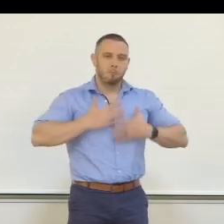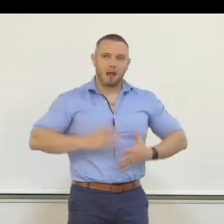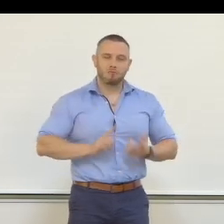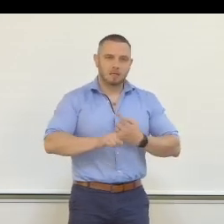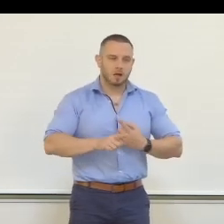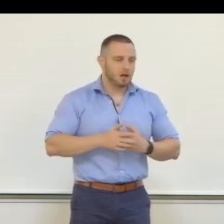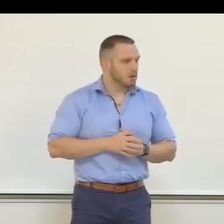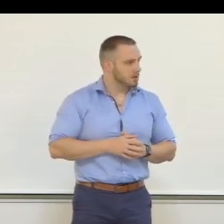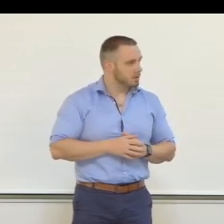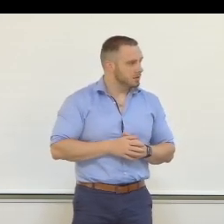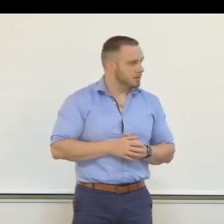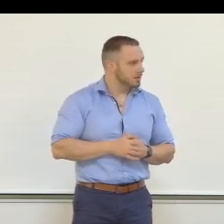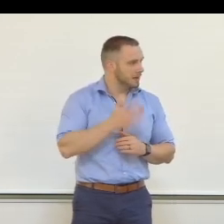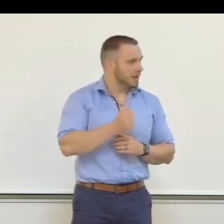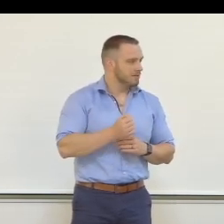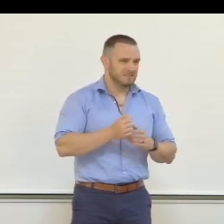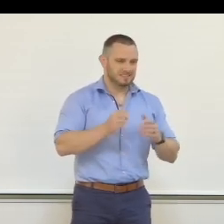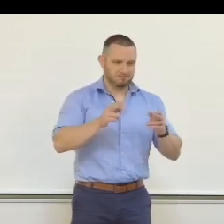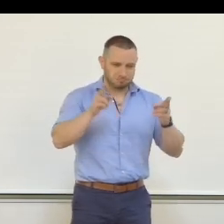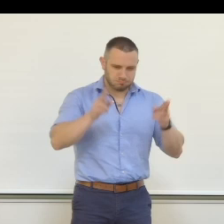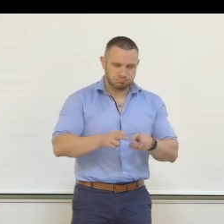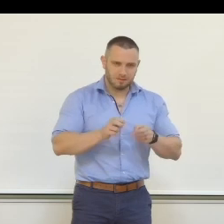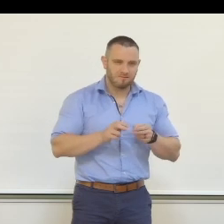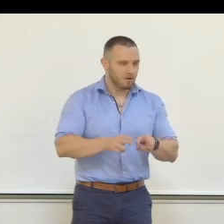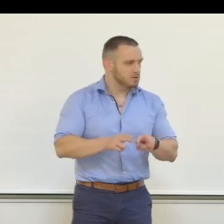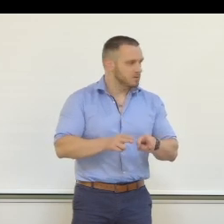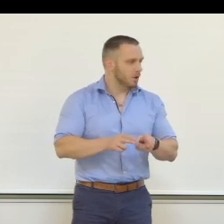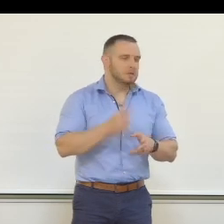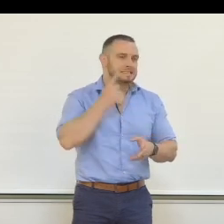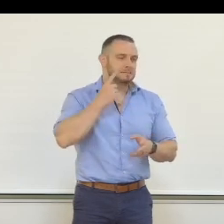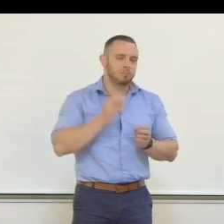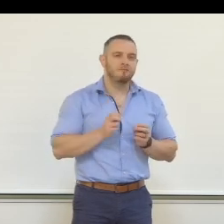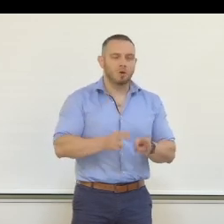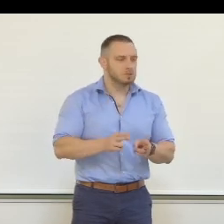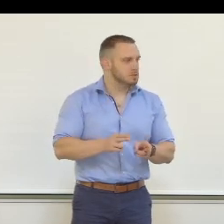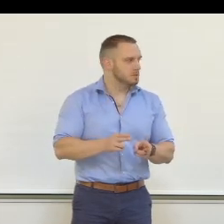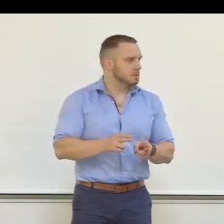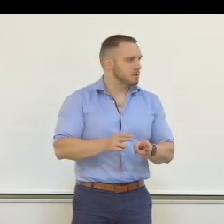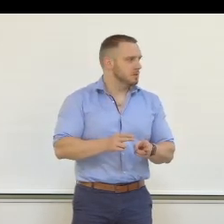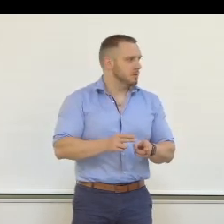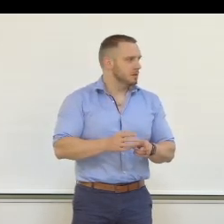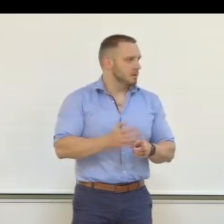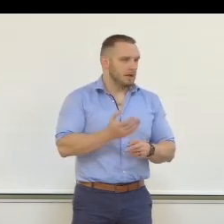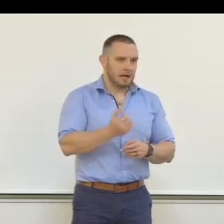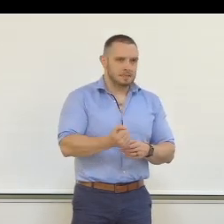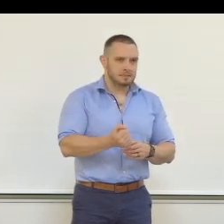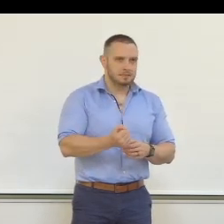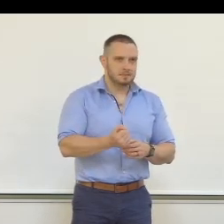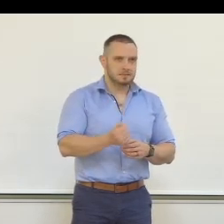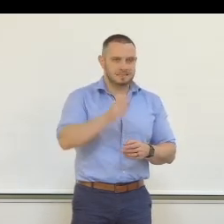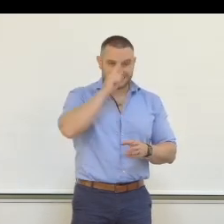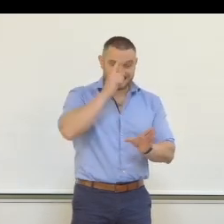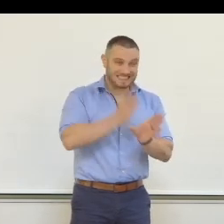kind of a downscaled version of it, or a simplified version of it, and had that in the mission, and had